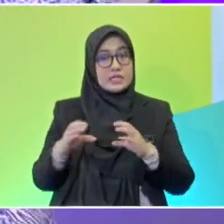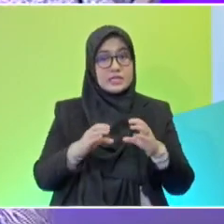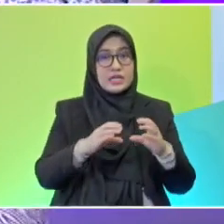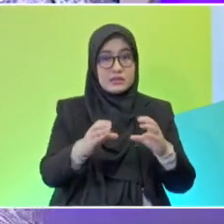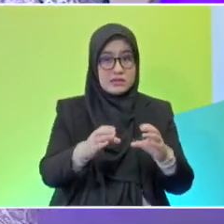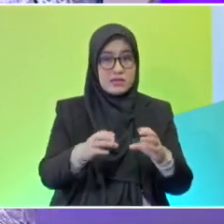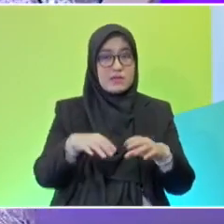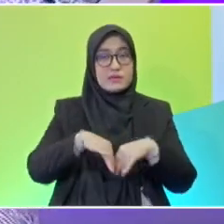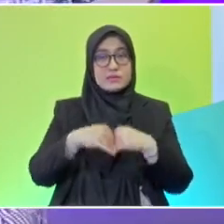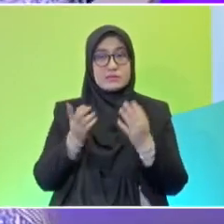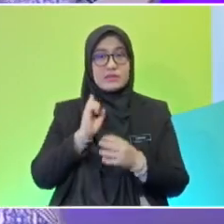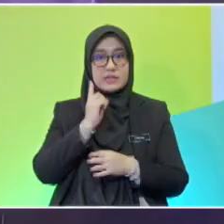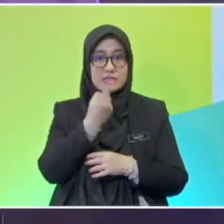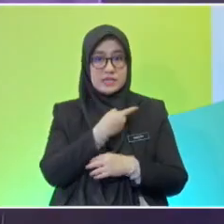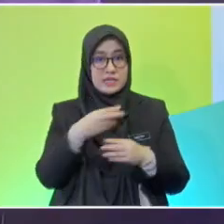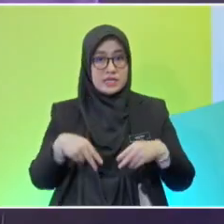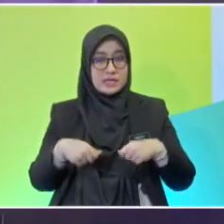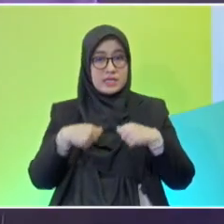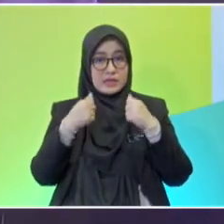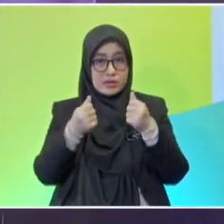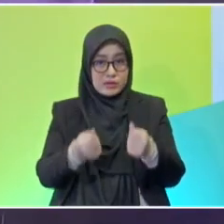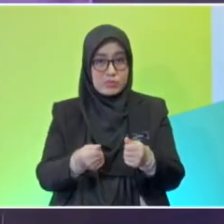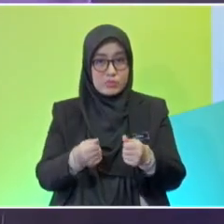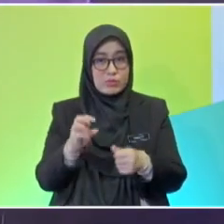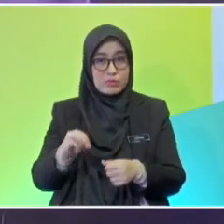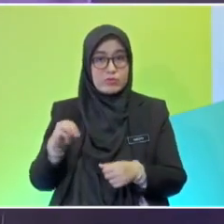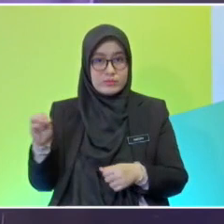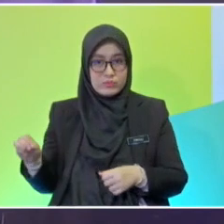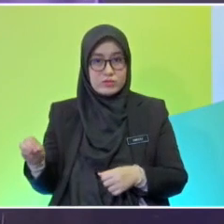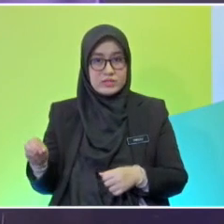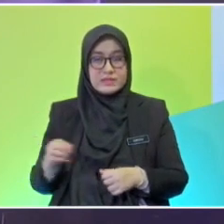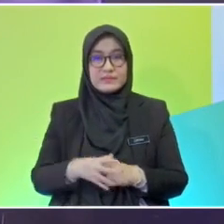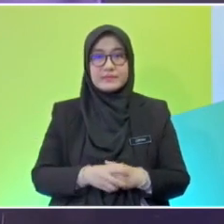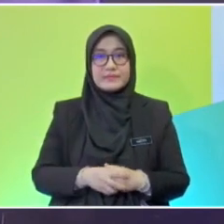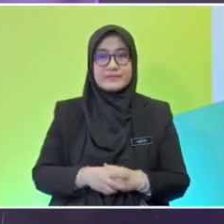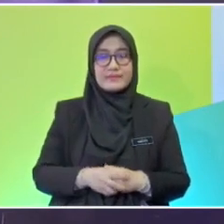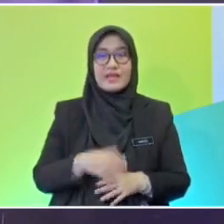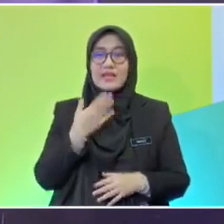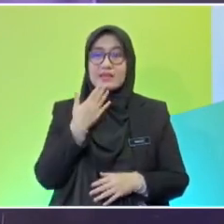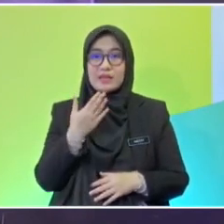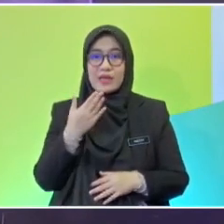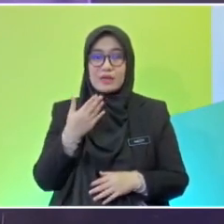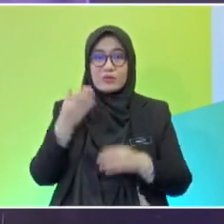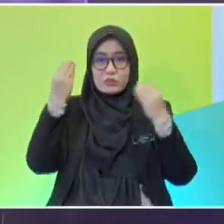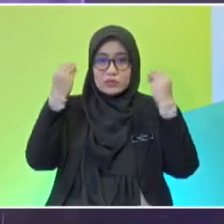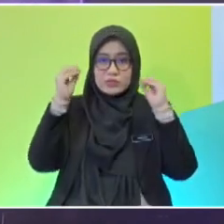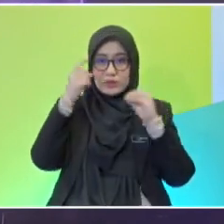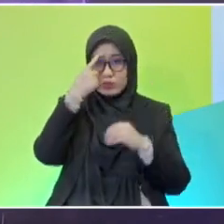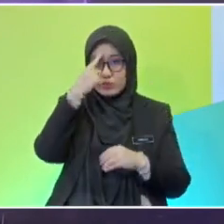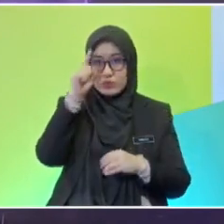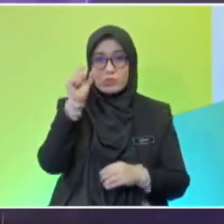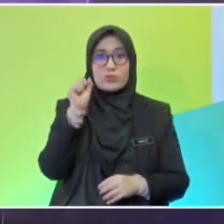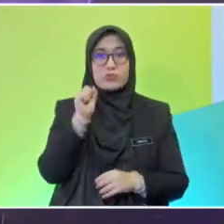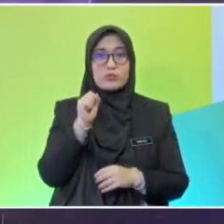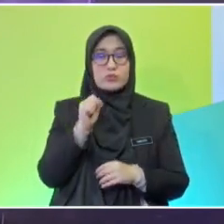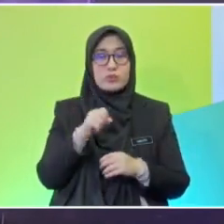our pupils. All right, thank you, Ms. Suji, once again. That was an in-depth explanation on the performance level involved in PBD. And also